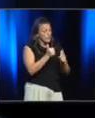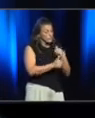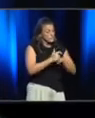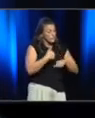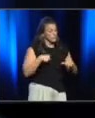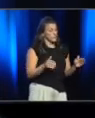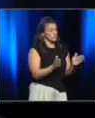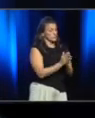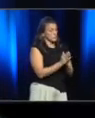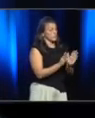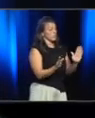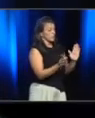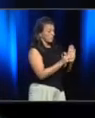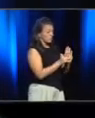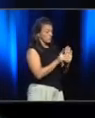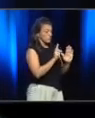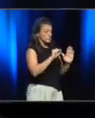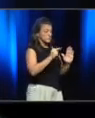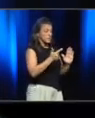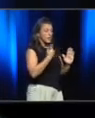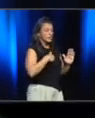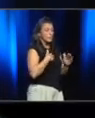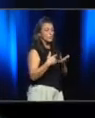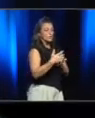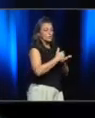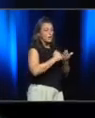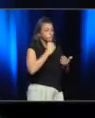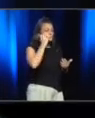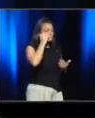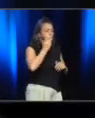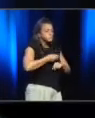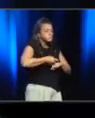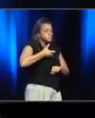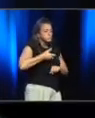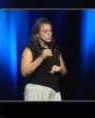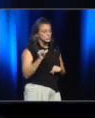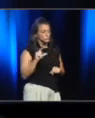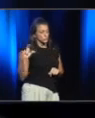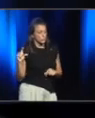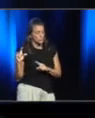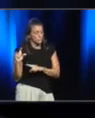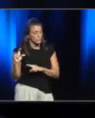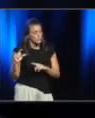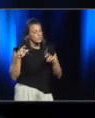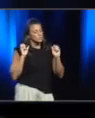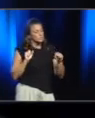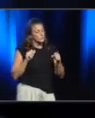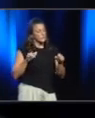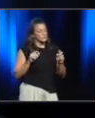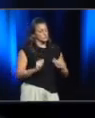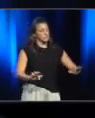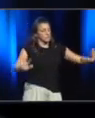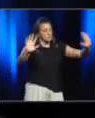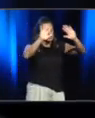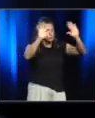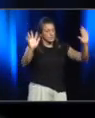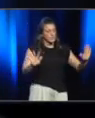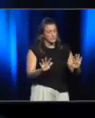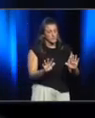satellite tag on, also had a blubber sample taken. So we were able to spatially